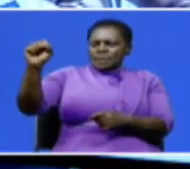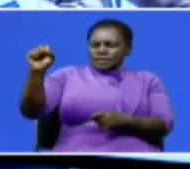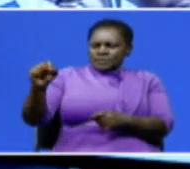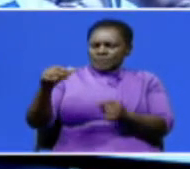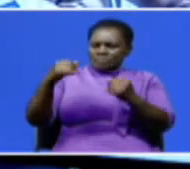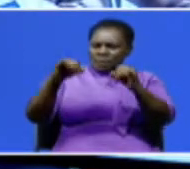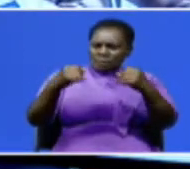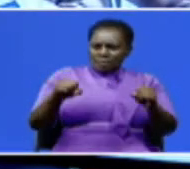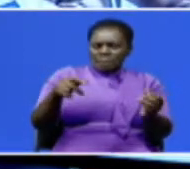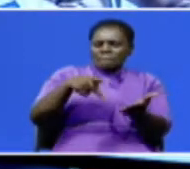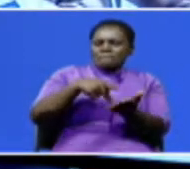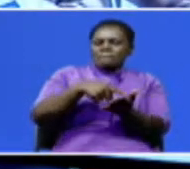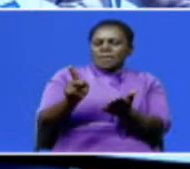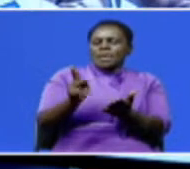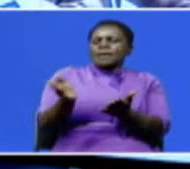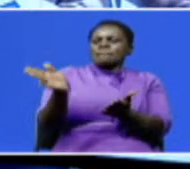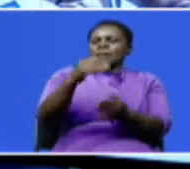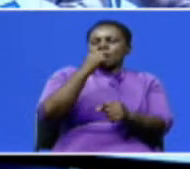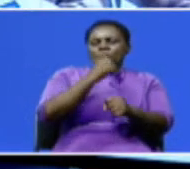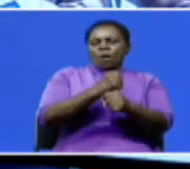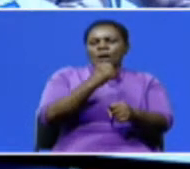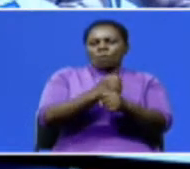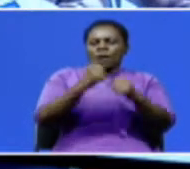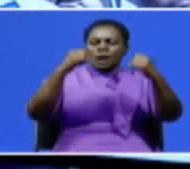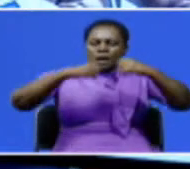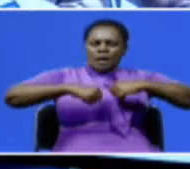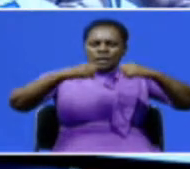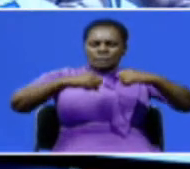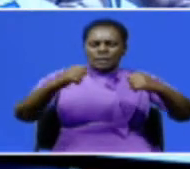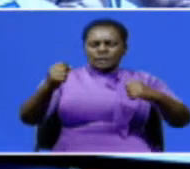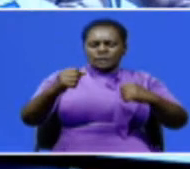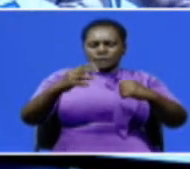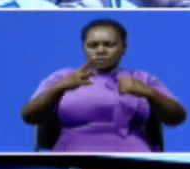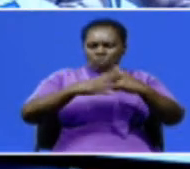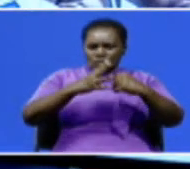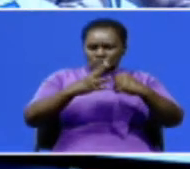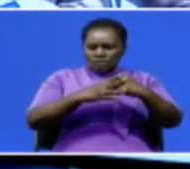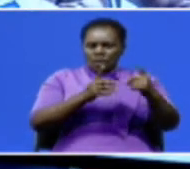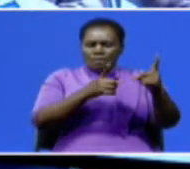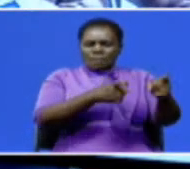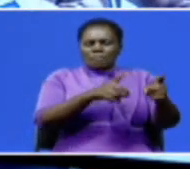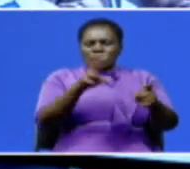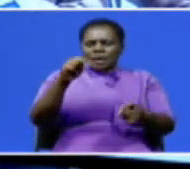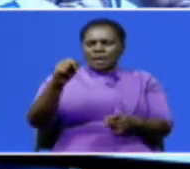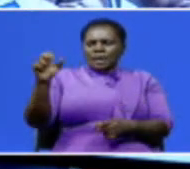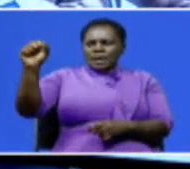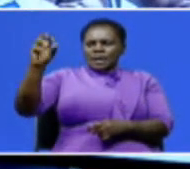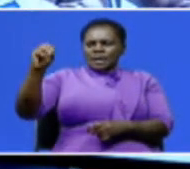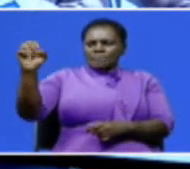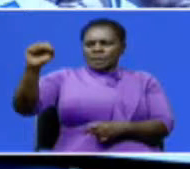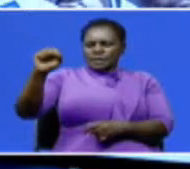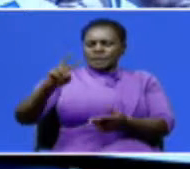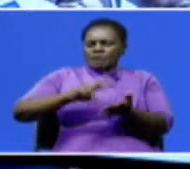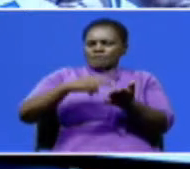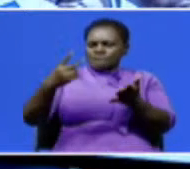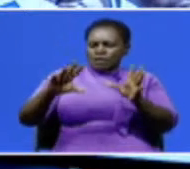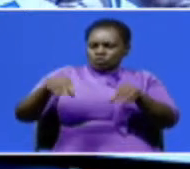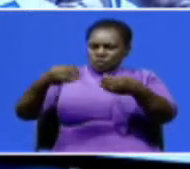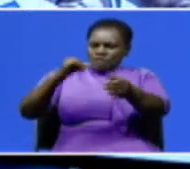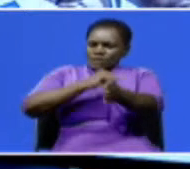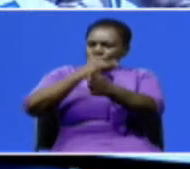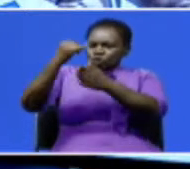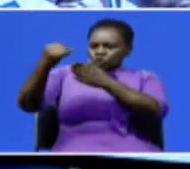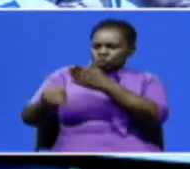to implement their back-to-work formula signed in August. The medics are accusing the NMS of failing to offer them a medical